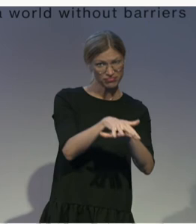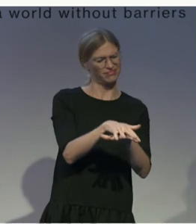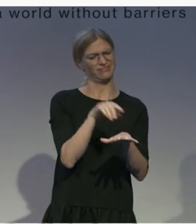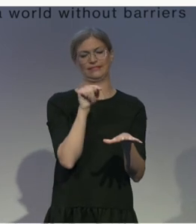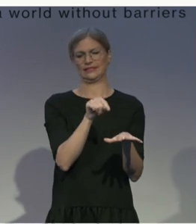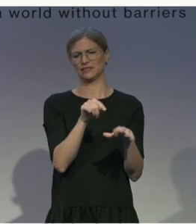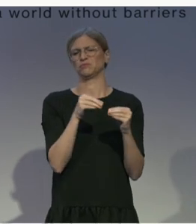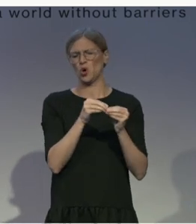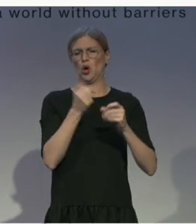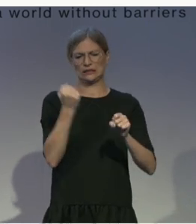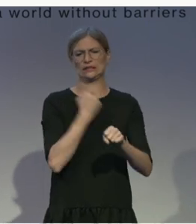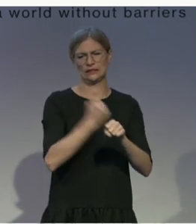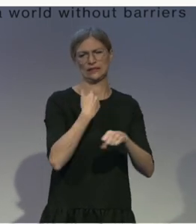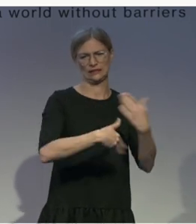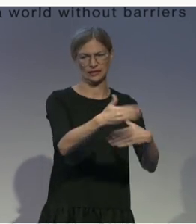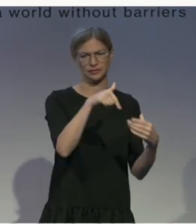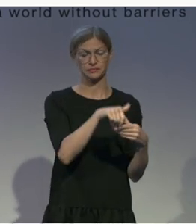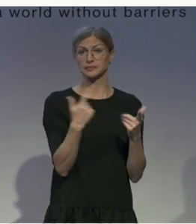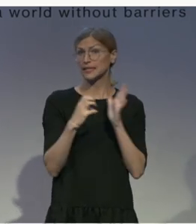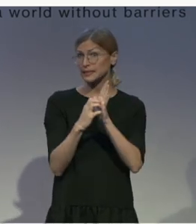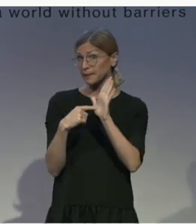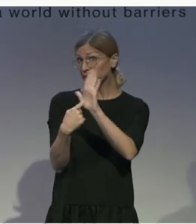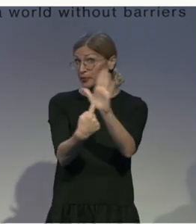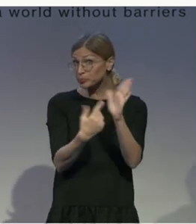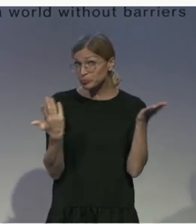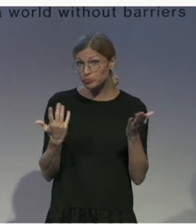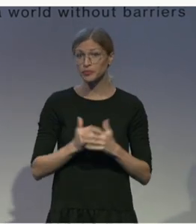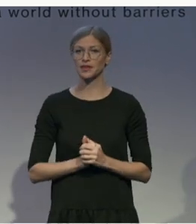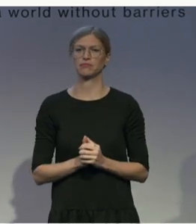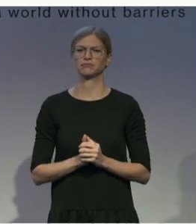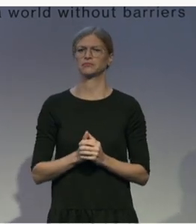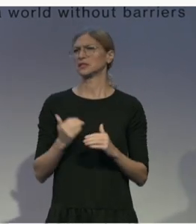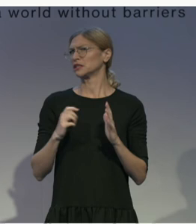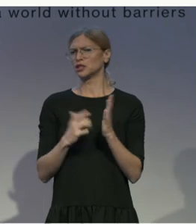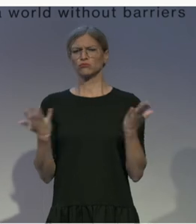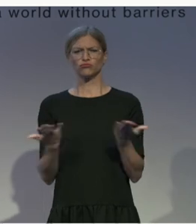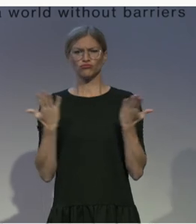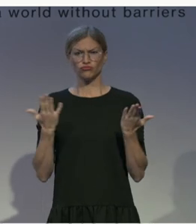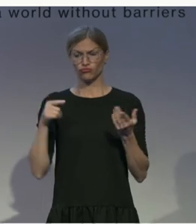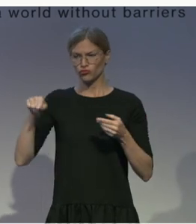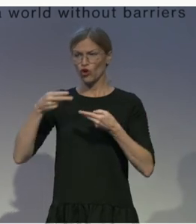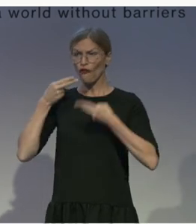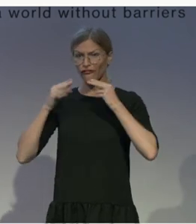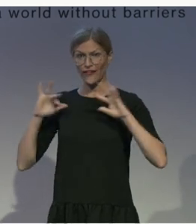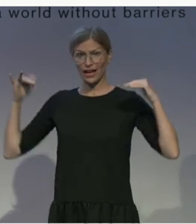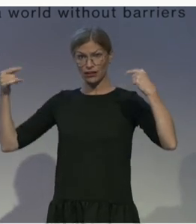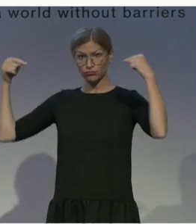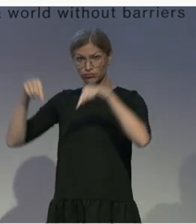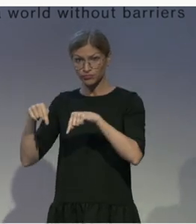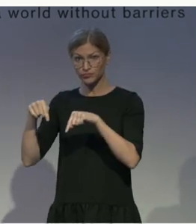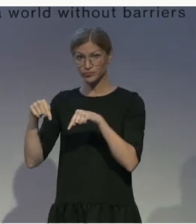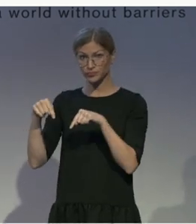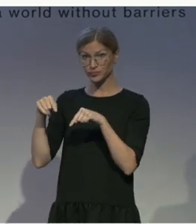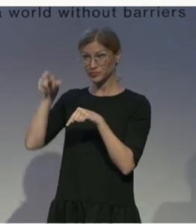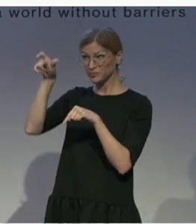used this example that, let's say there would be a conference of women's employment, advancing women's